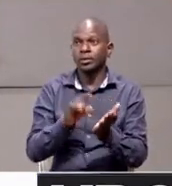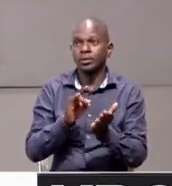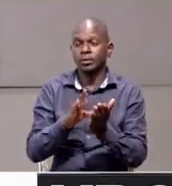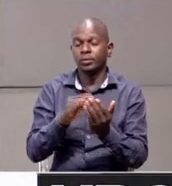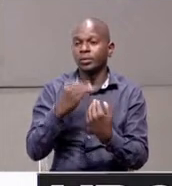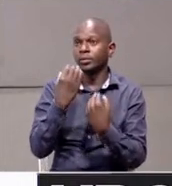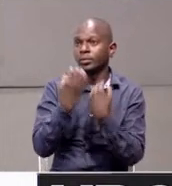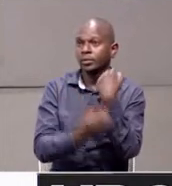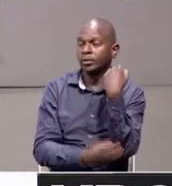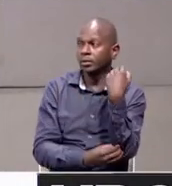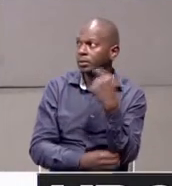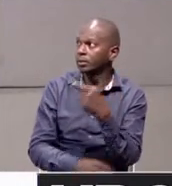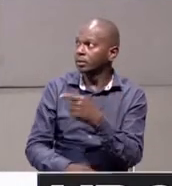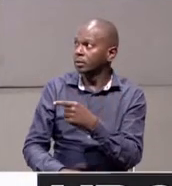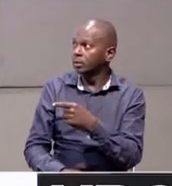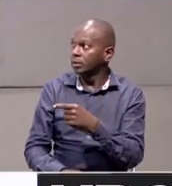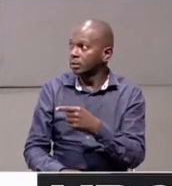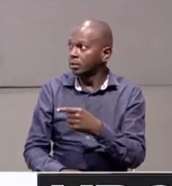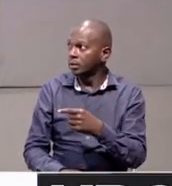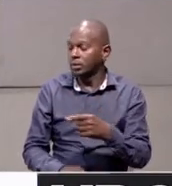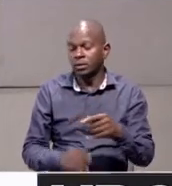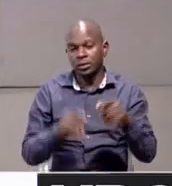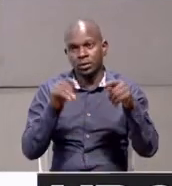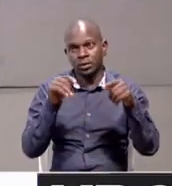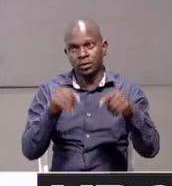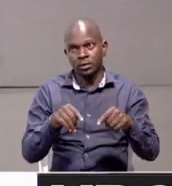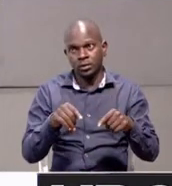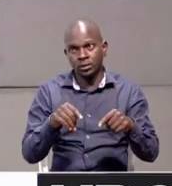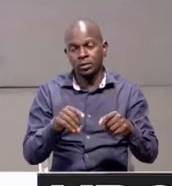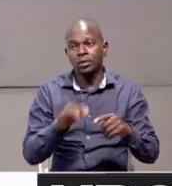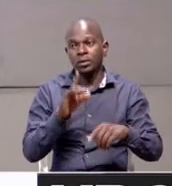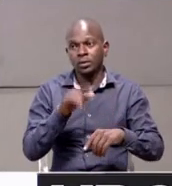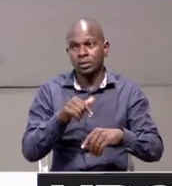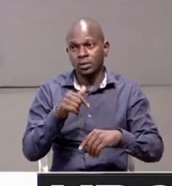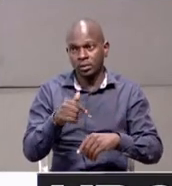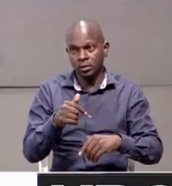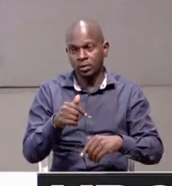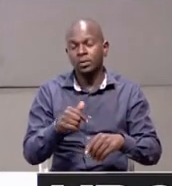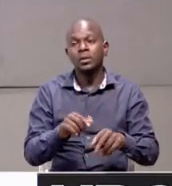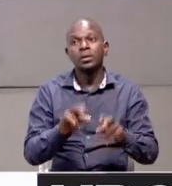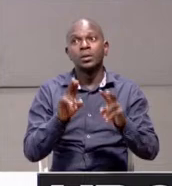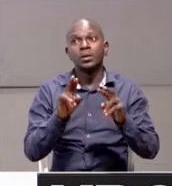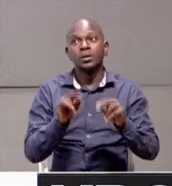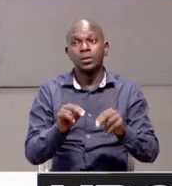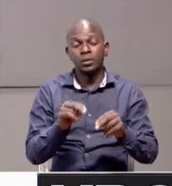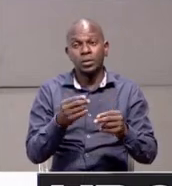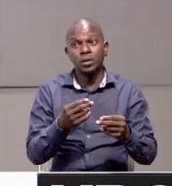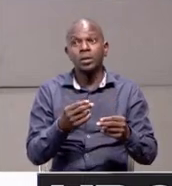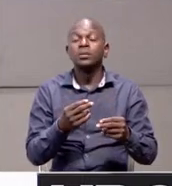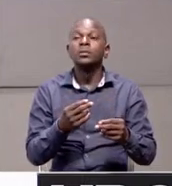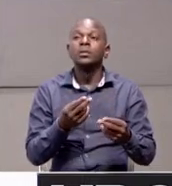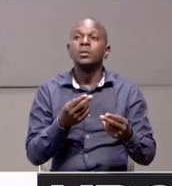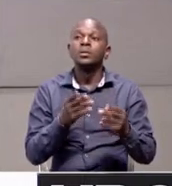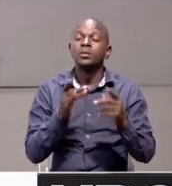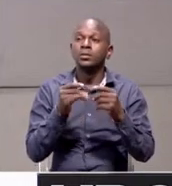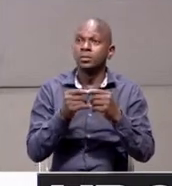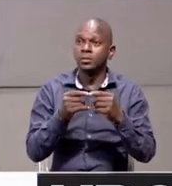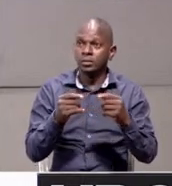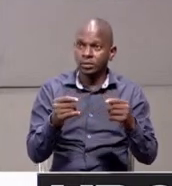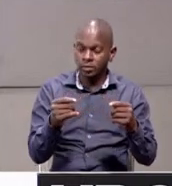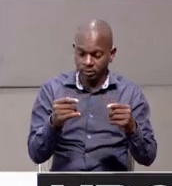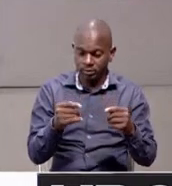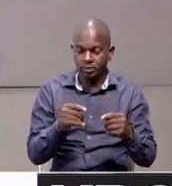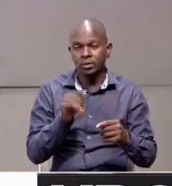say to any student, in the face of discouragement, even when it is not people, even when it's life itself, even when